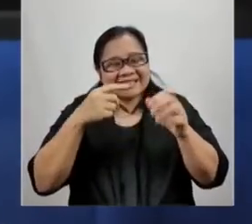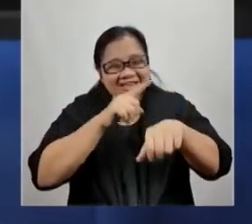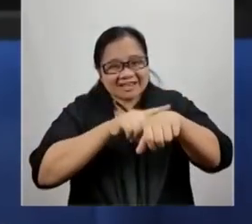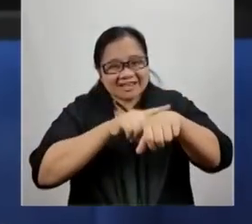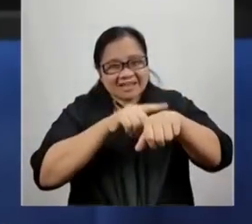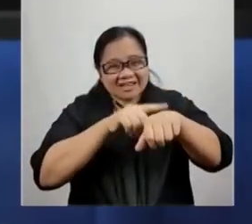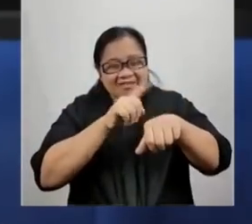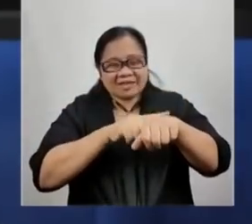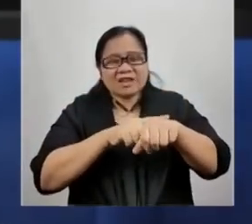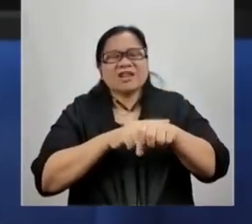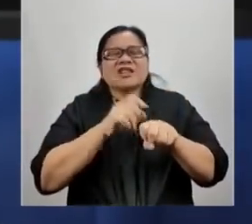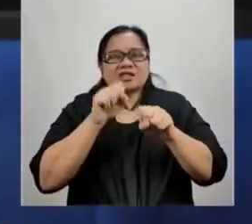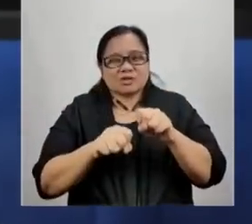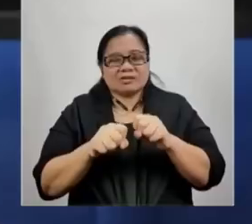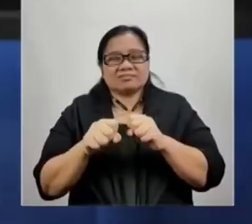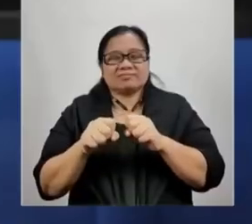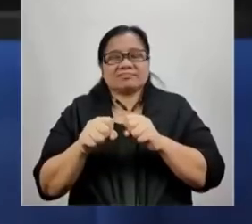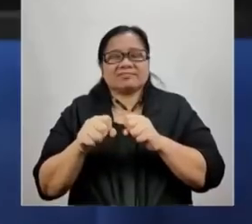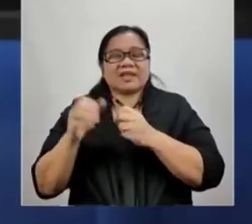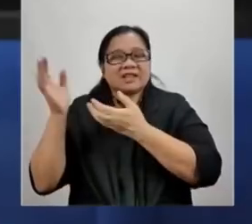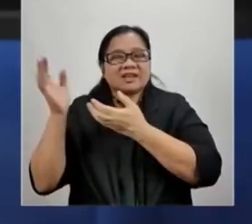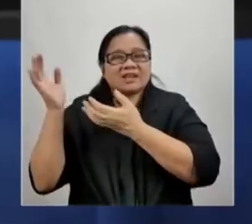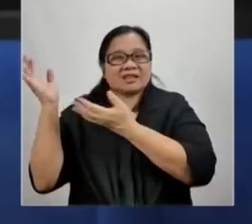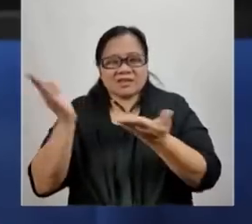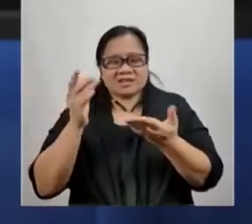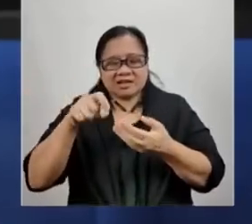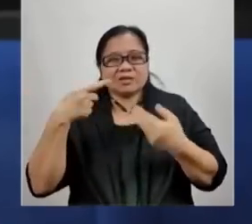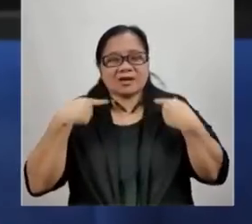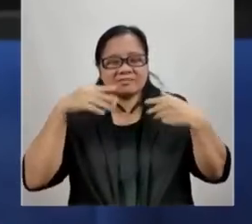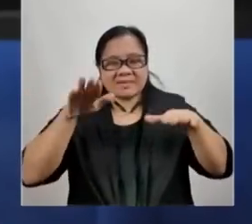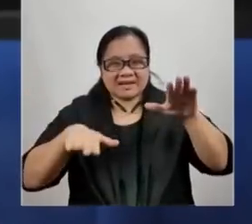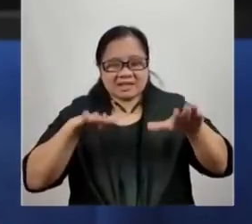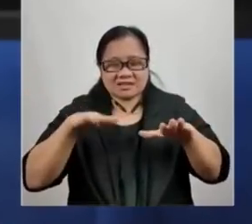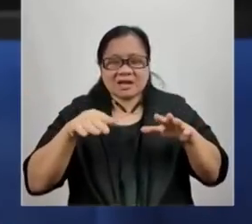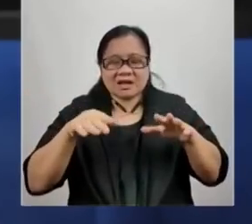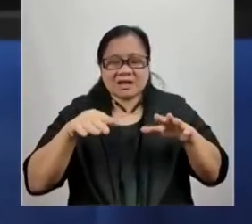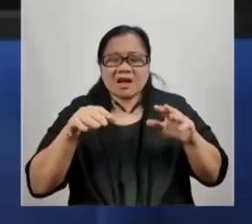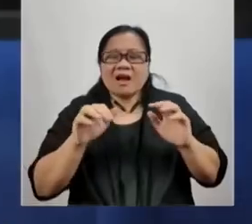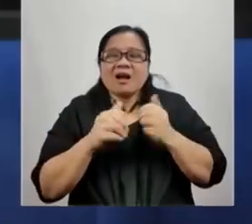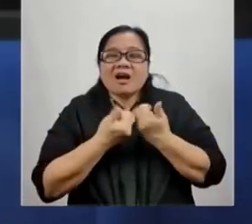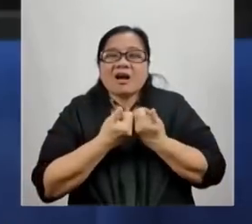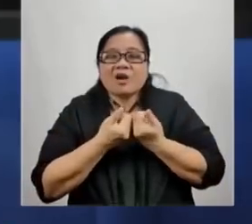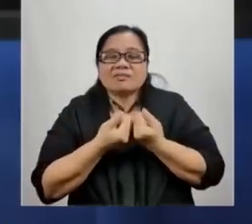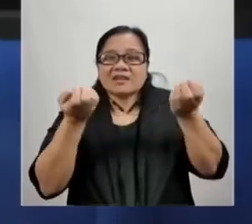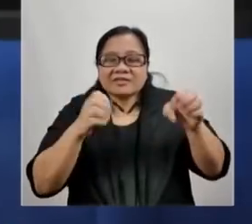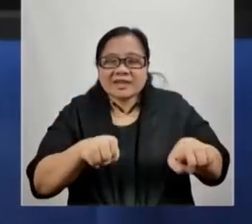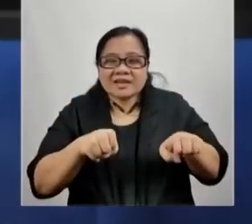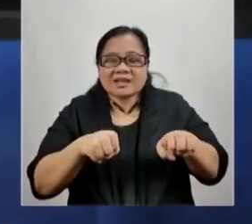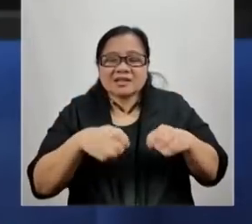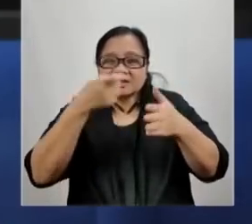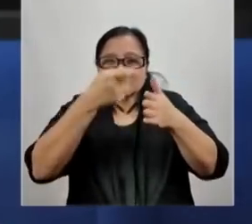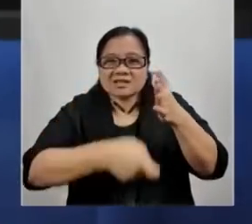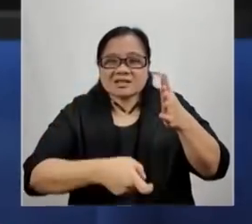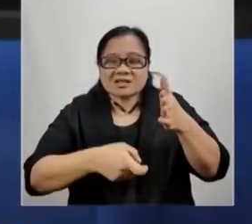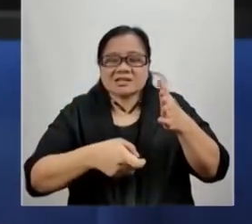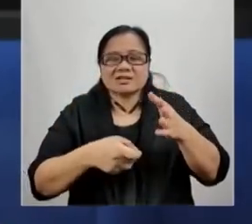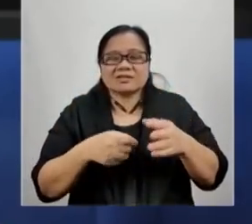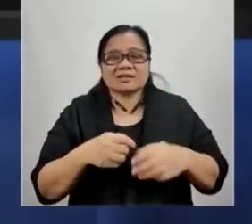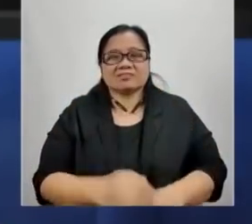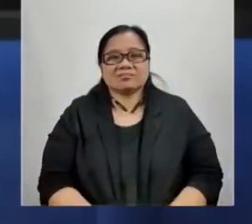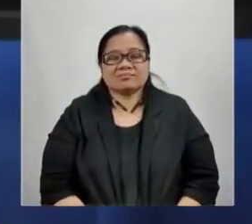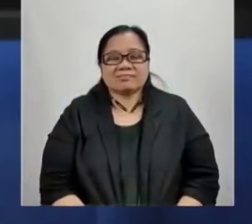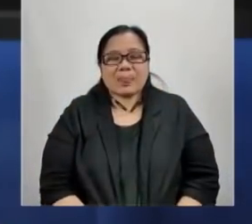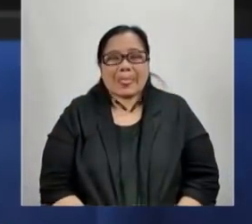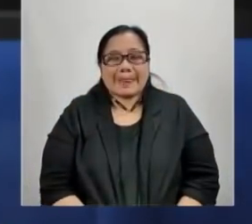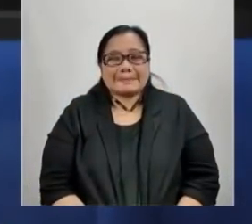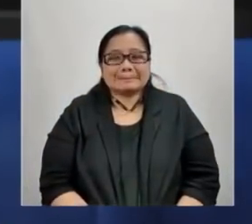such importation affect the harvest and the prices of our local growers? In the absence of such a determination,